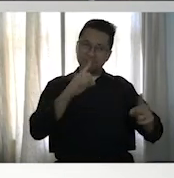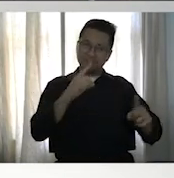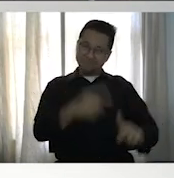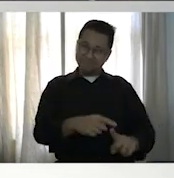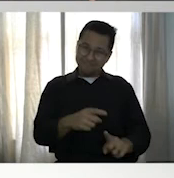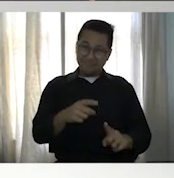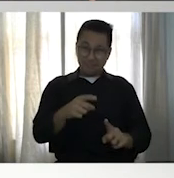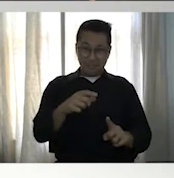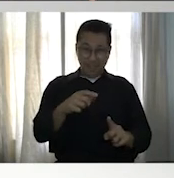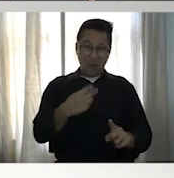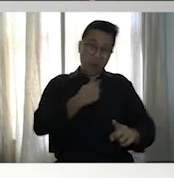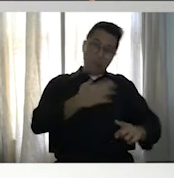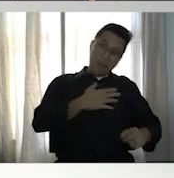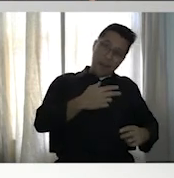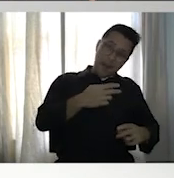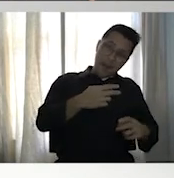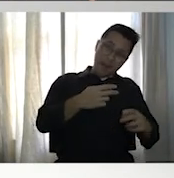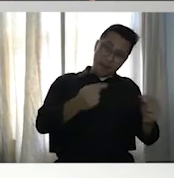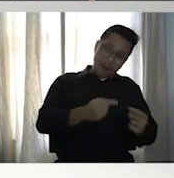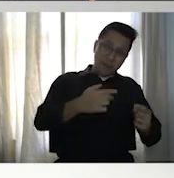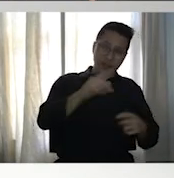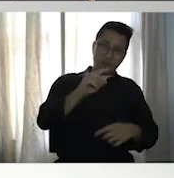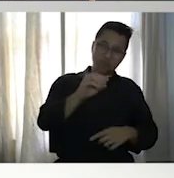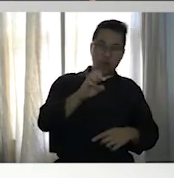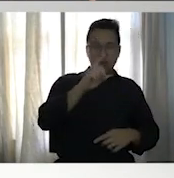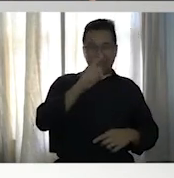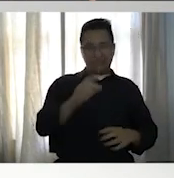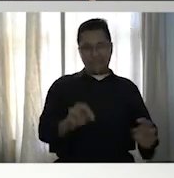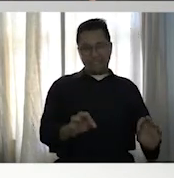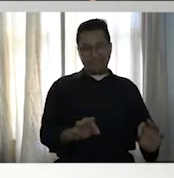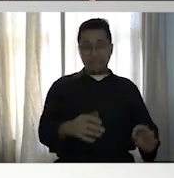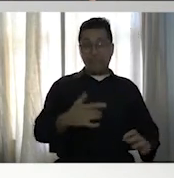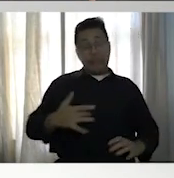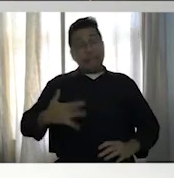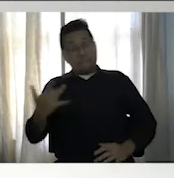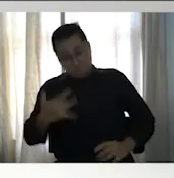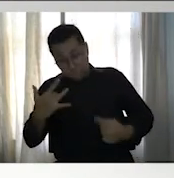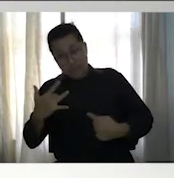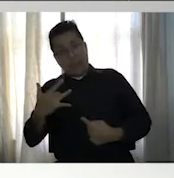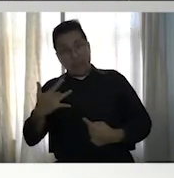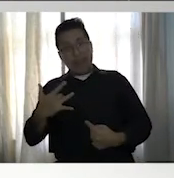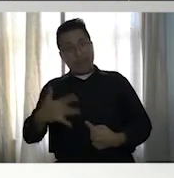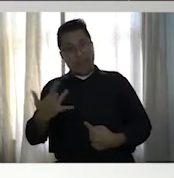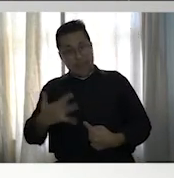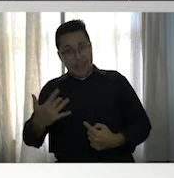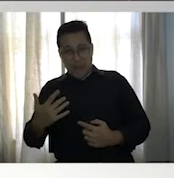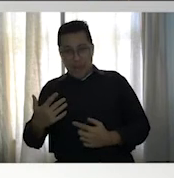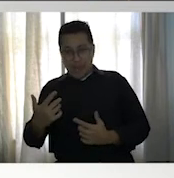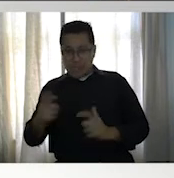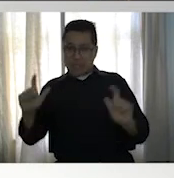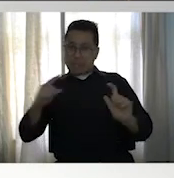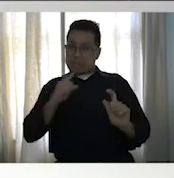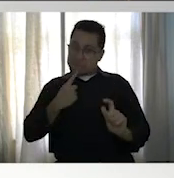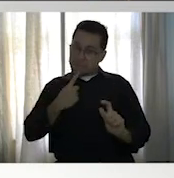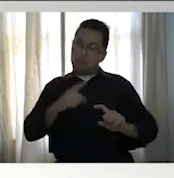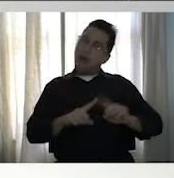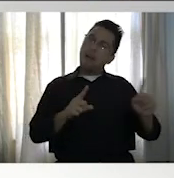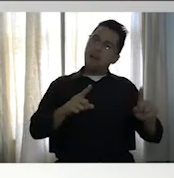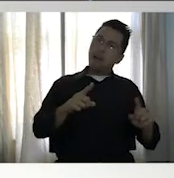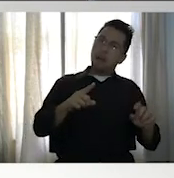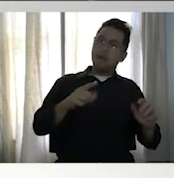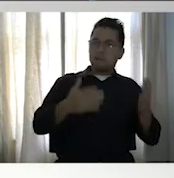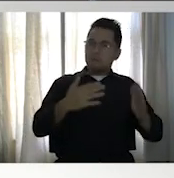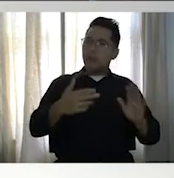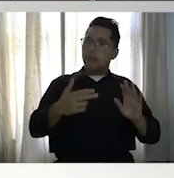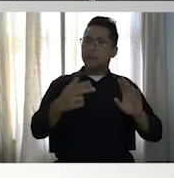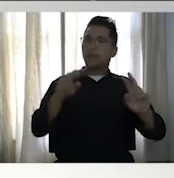is a little problem, right? I don't know about you, but when I stub my toe, it feels like a really big problem. So a small problem is